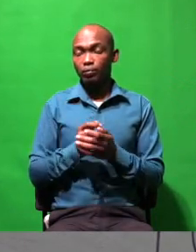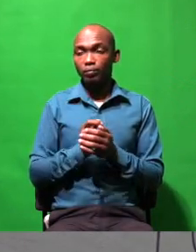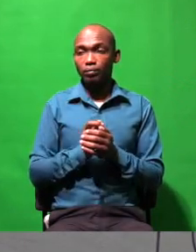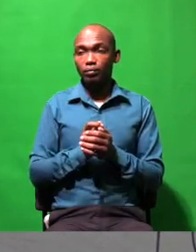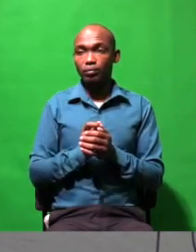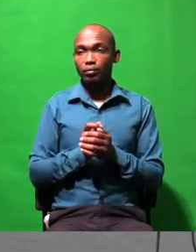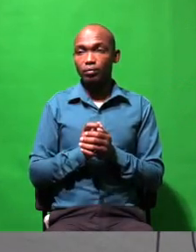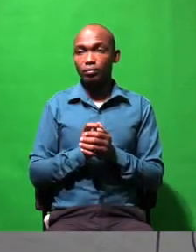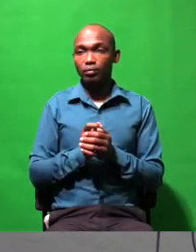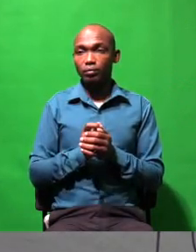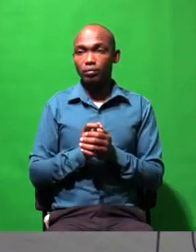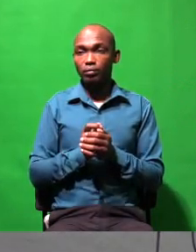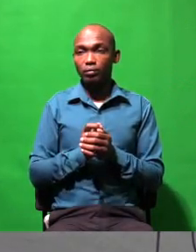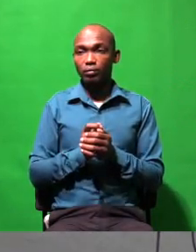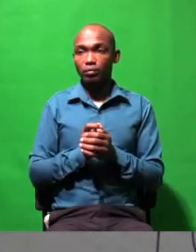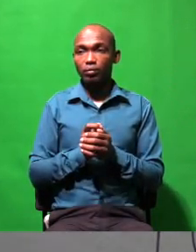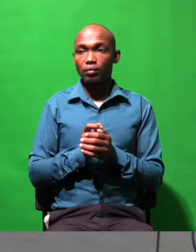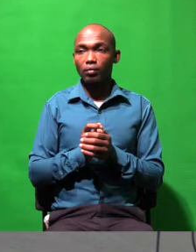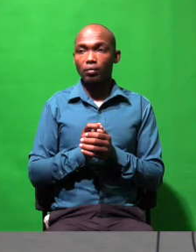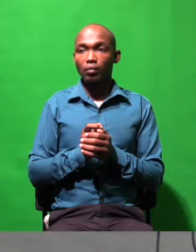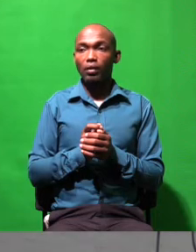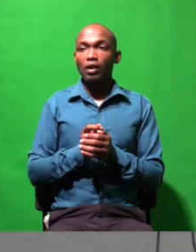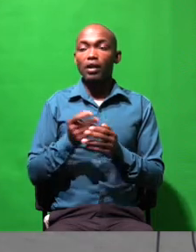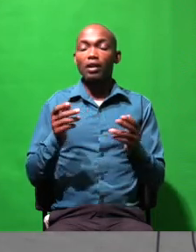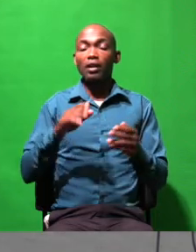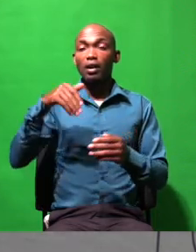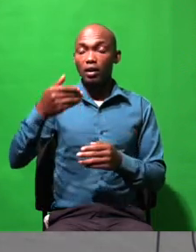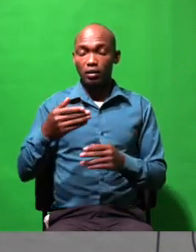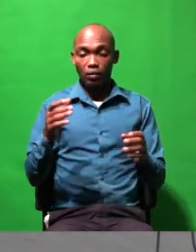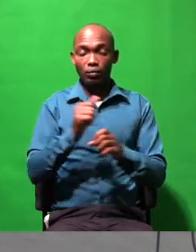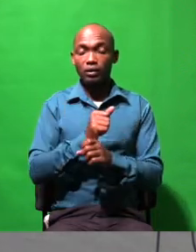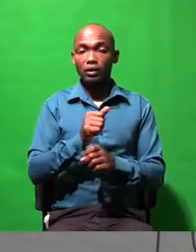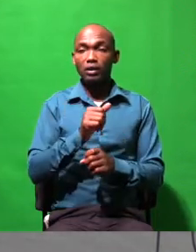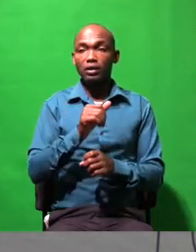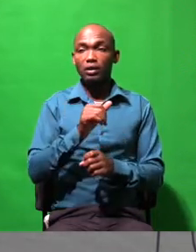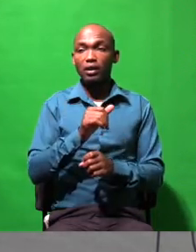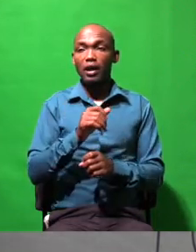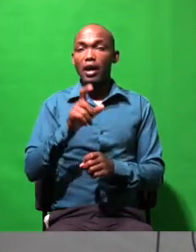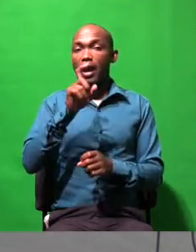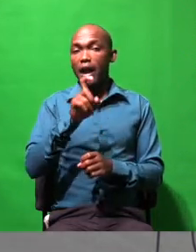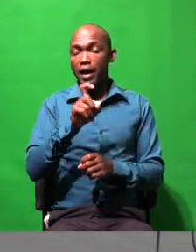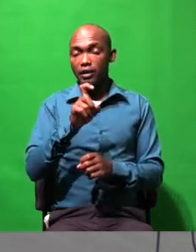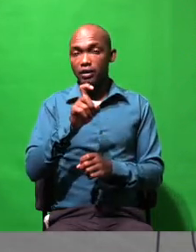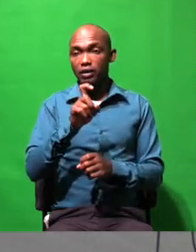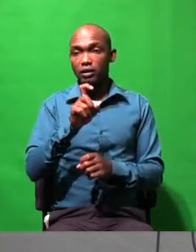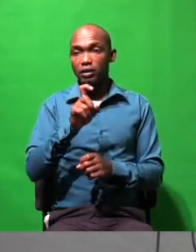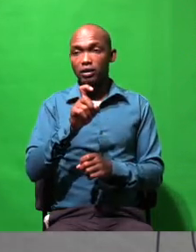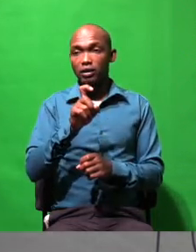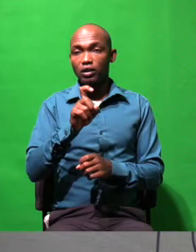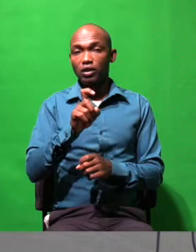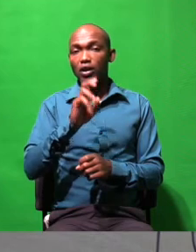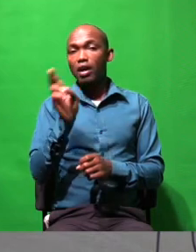XHXX. Good. And later on we take this one, X dominant